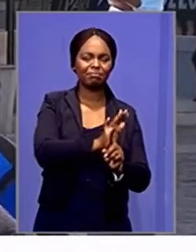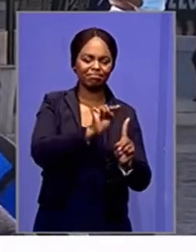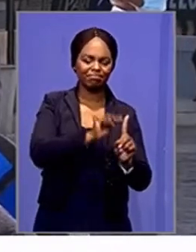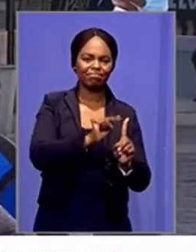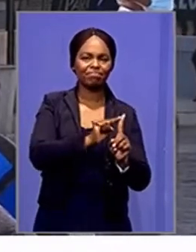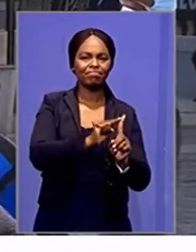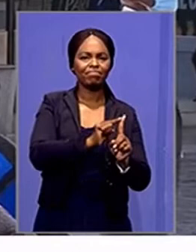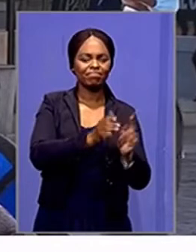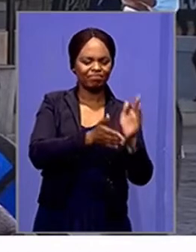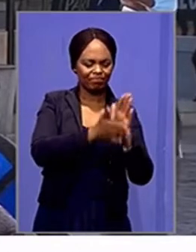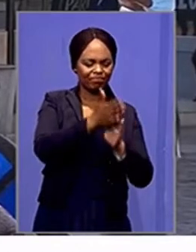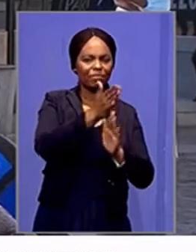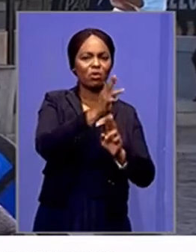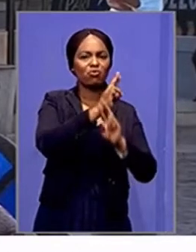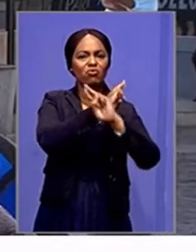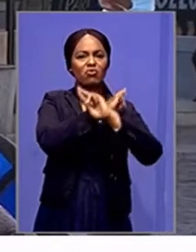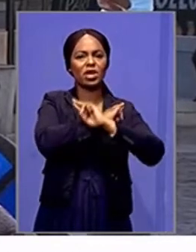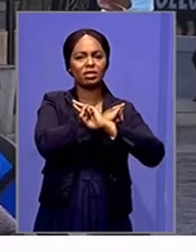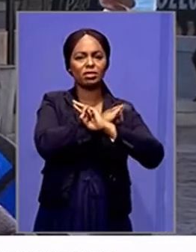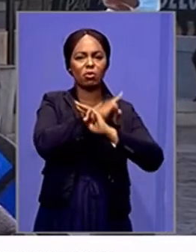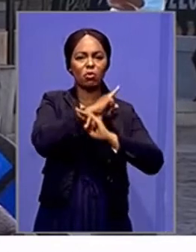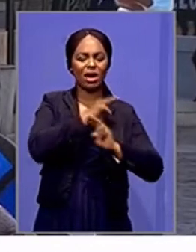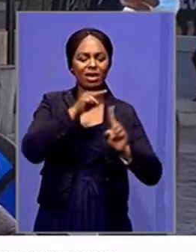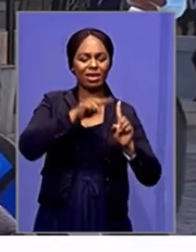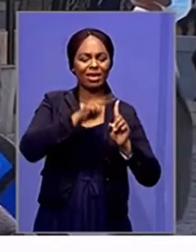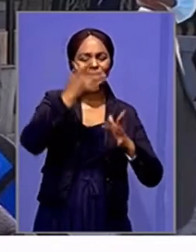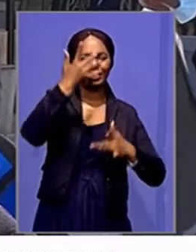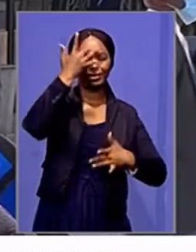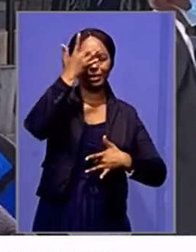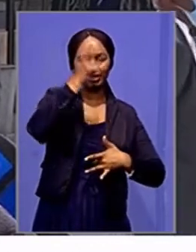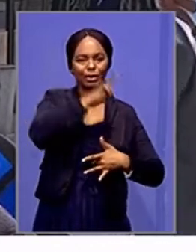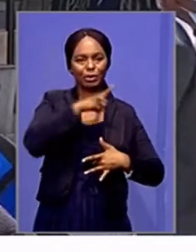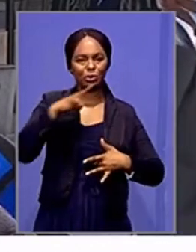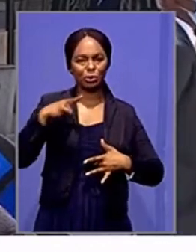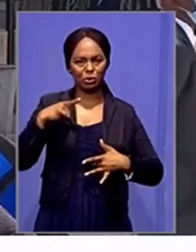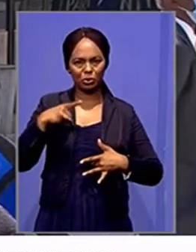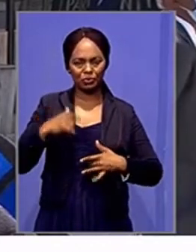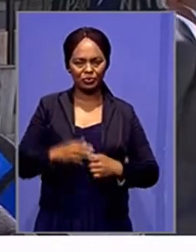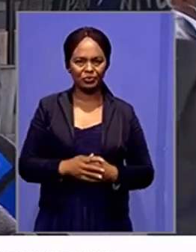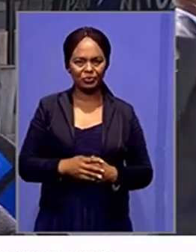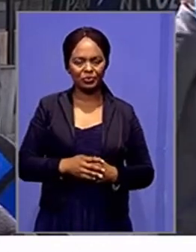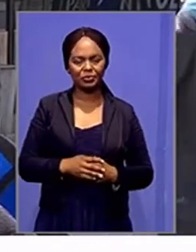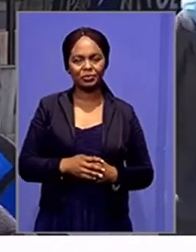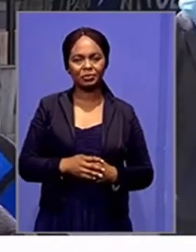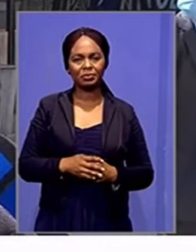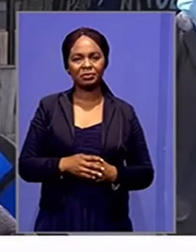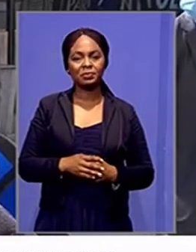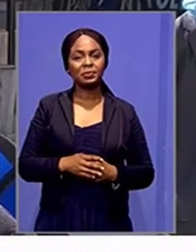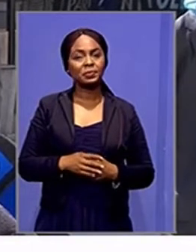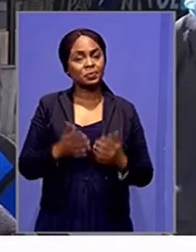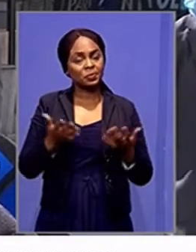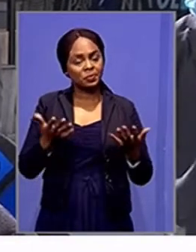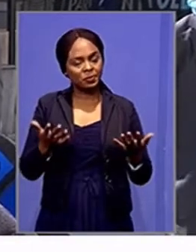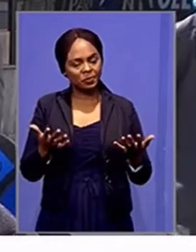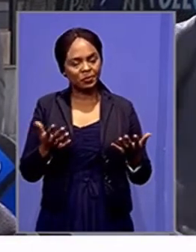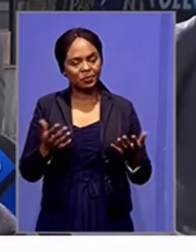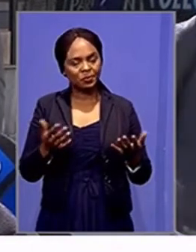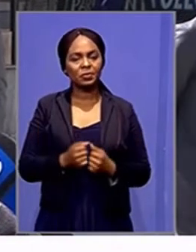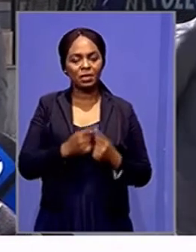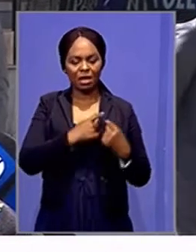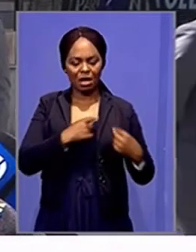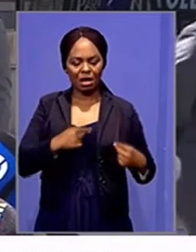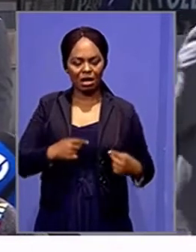and rest because he was not well towards the end. And it is in this regard that Our hearts are